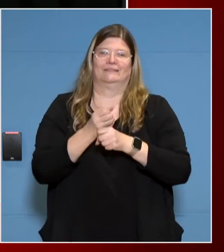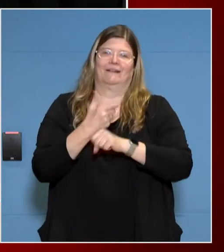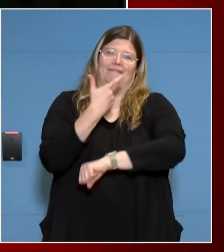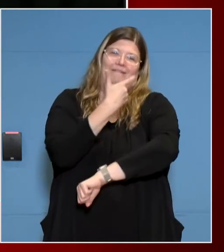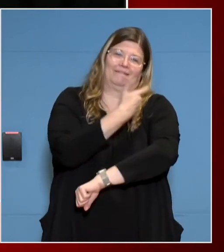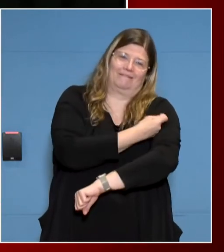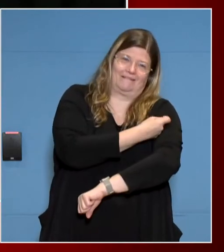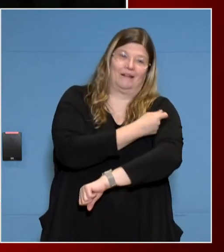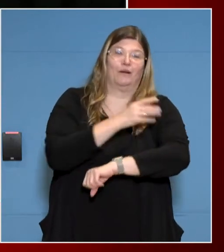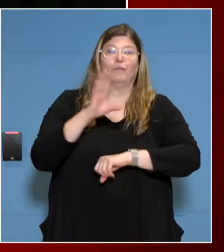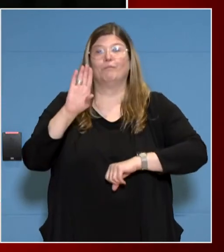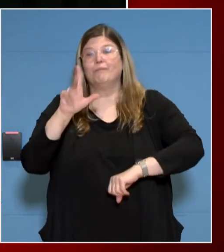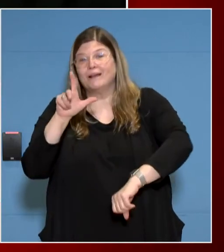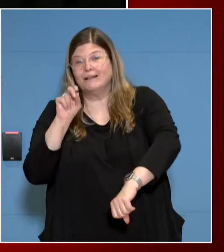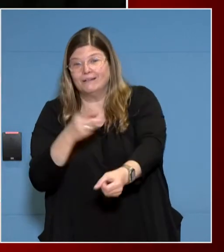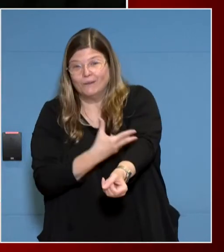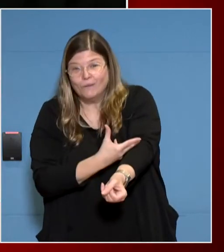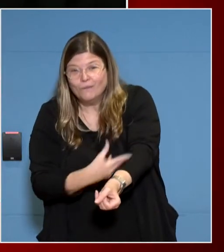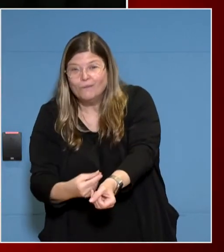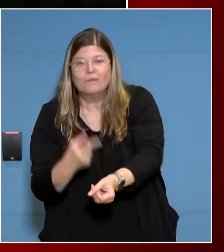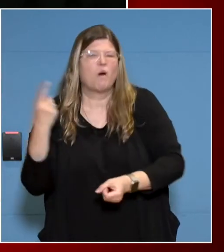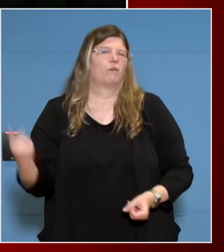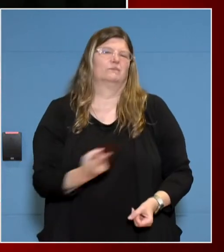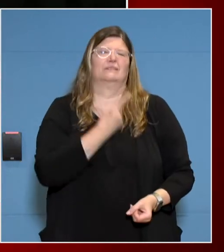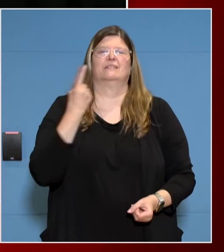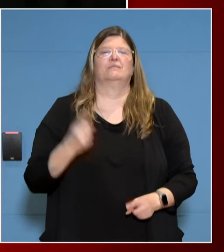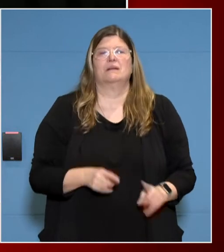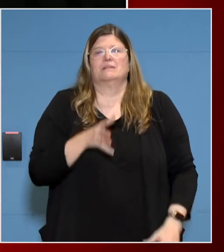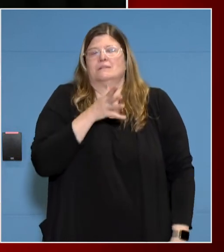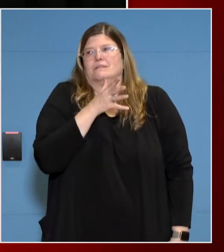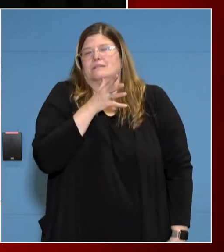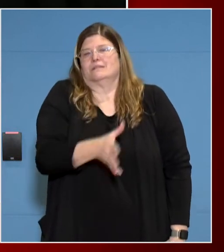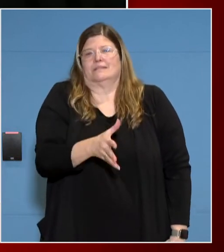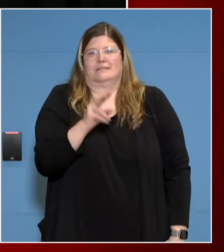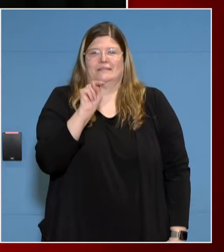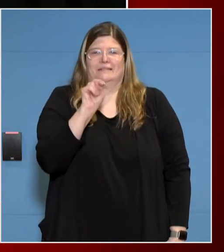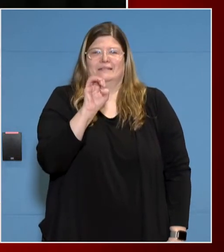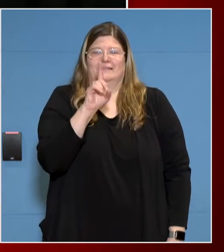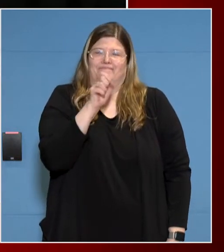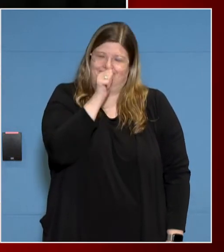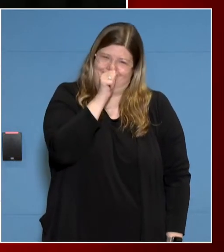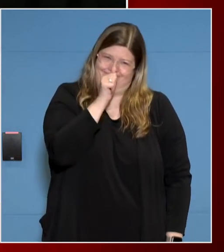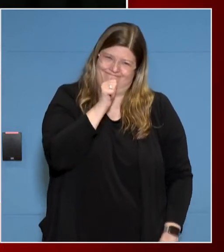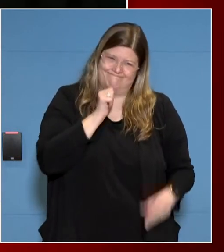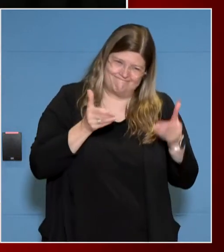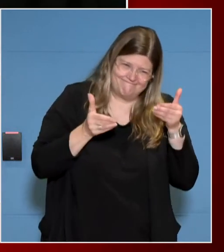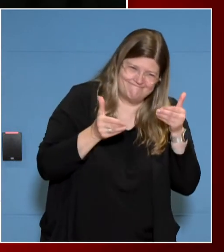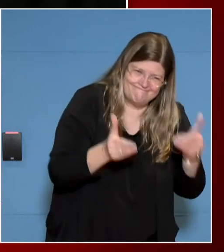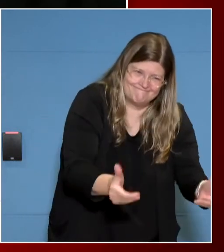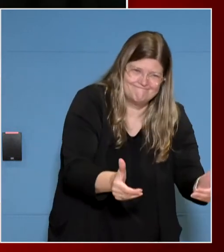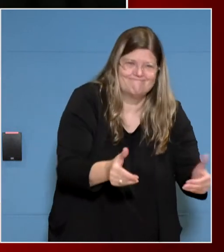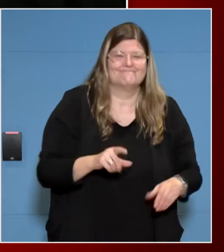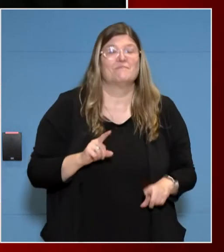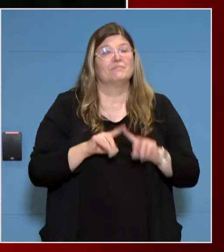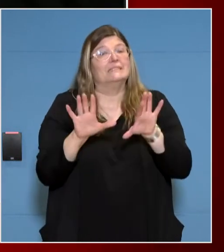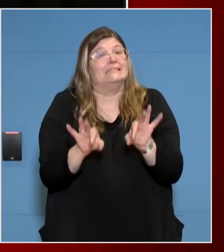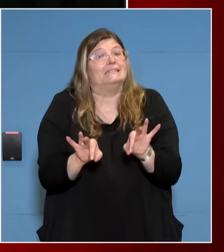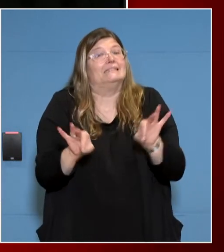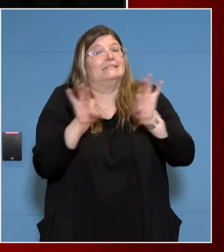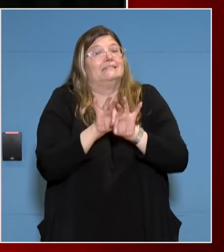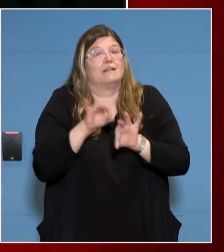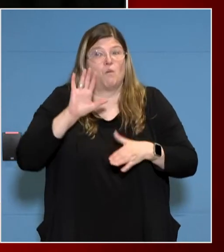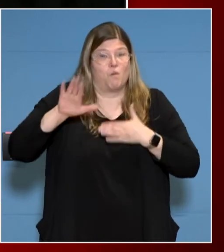I'm supposed to, even though I don't particularly like needles. But it is important for all of us to